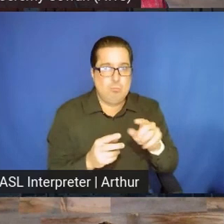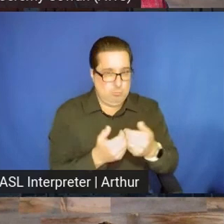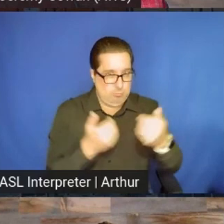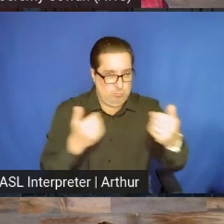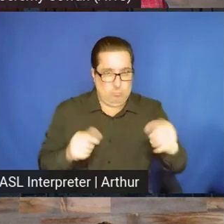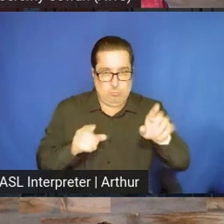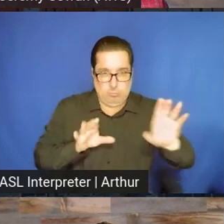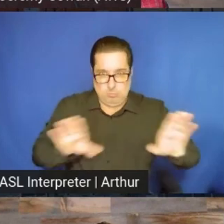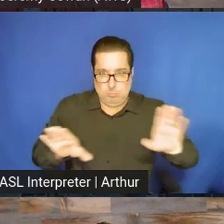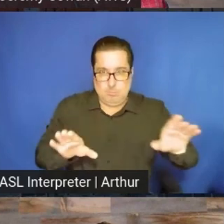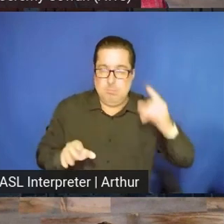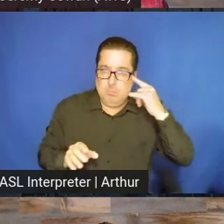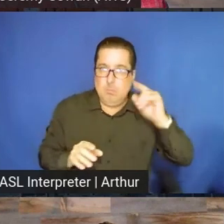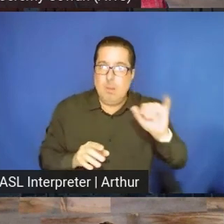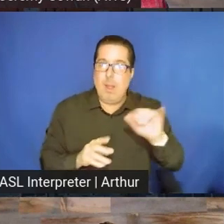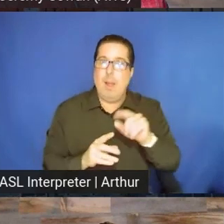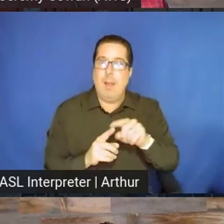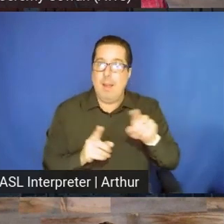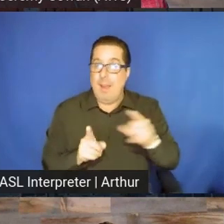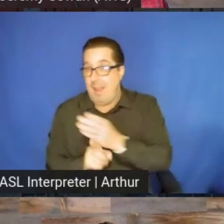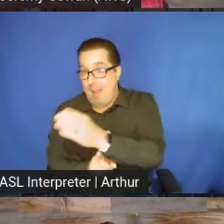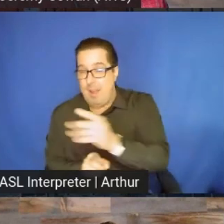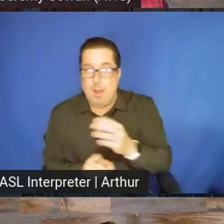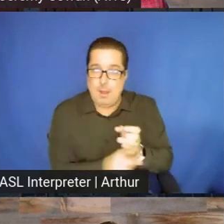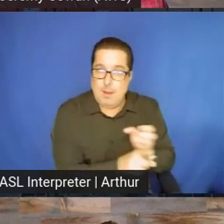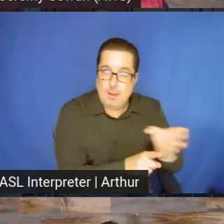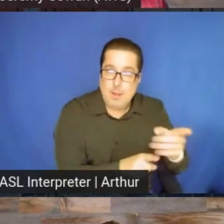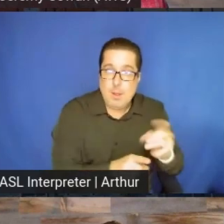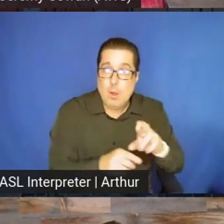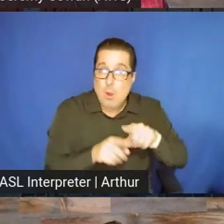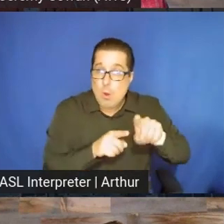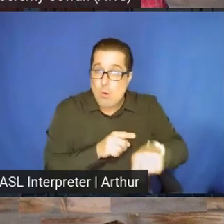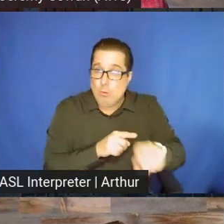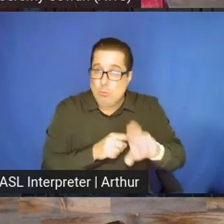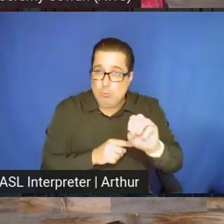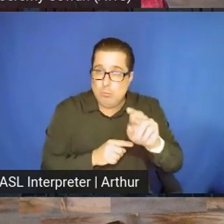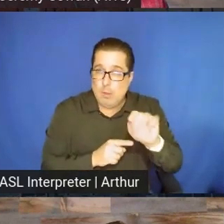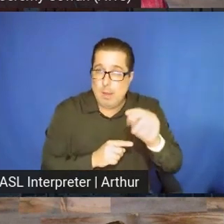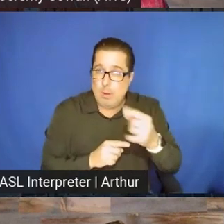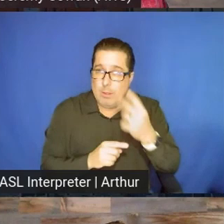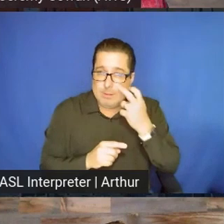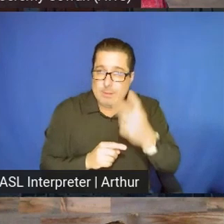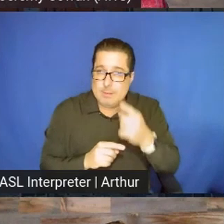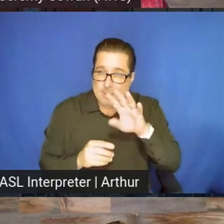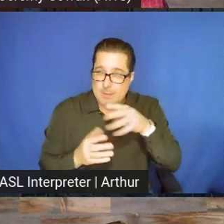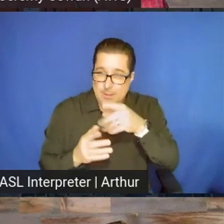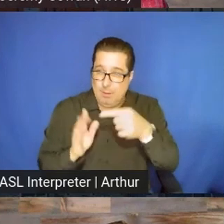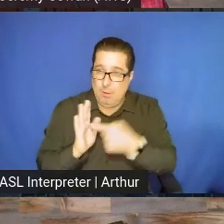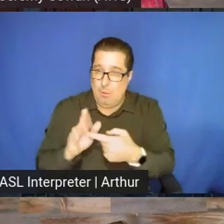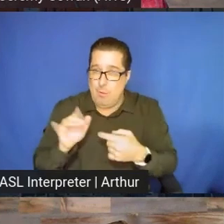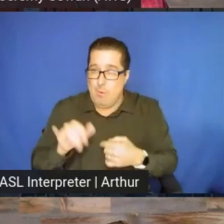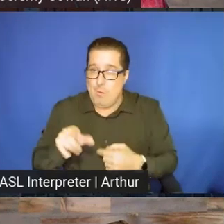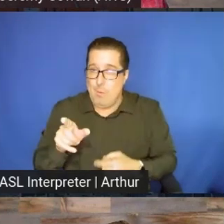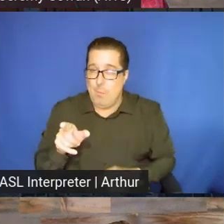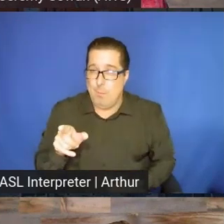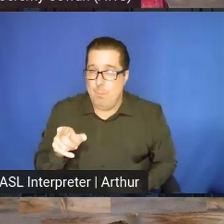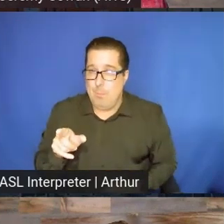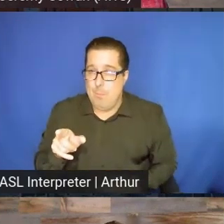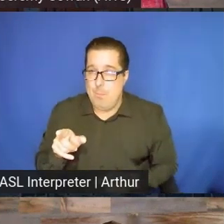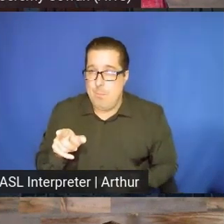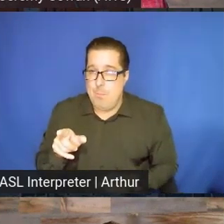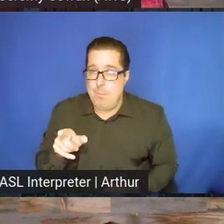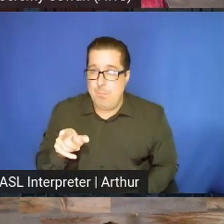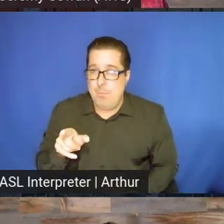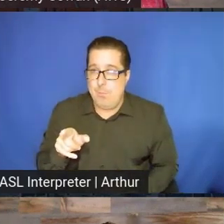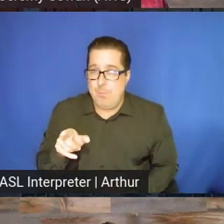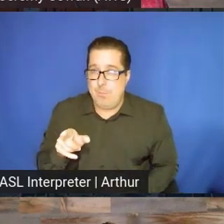other. Routing and securities are, as you see in the route table here, the routing and the securities are independently configured for